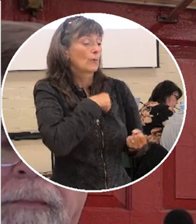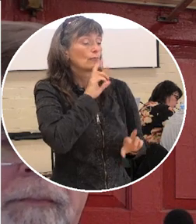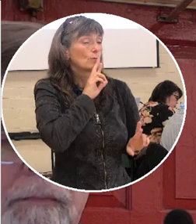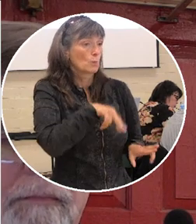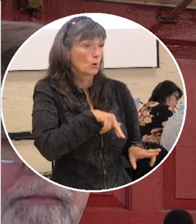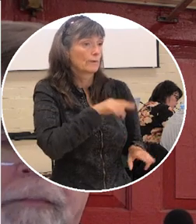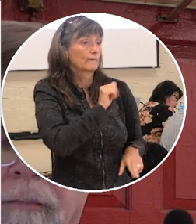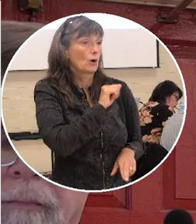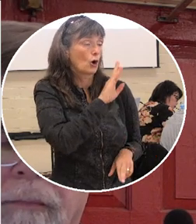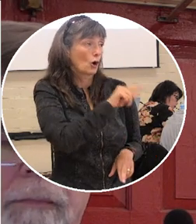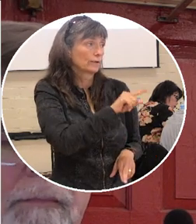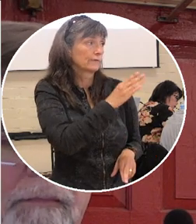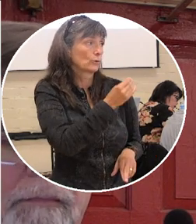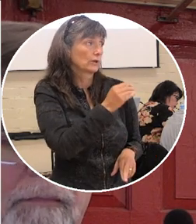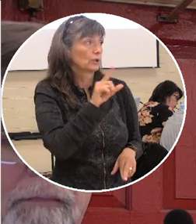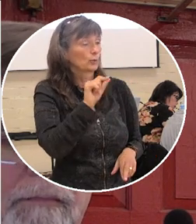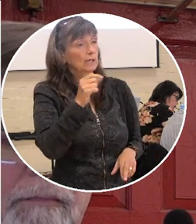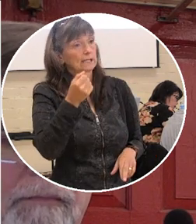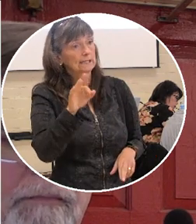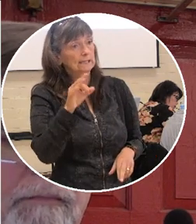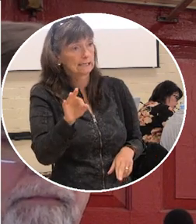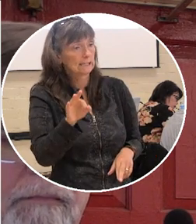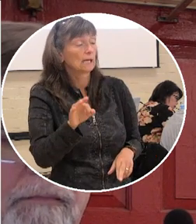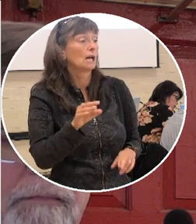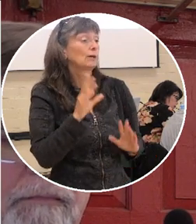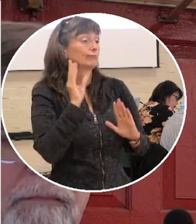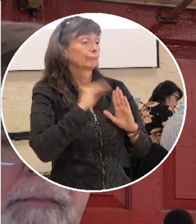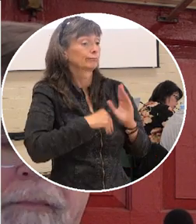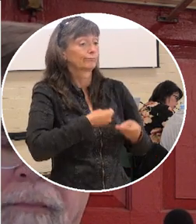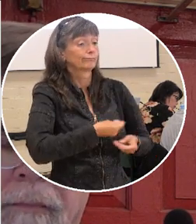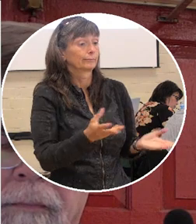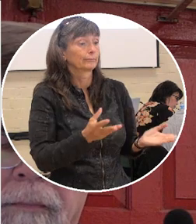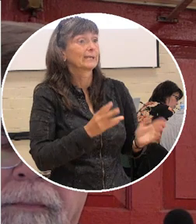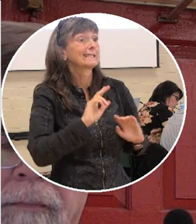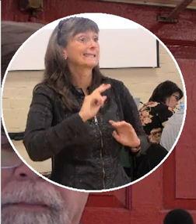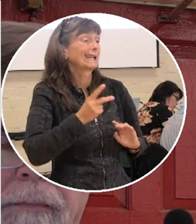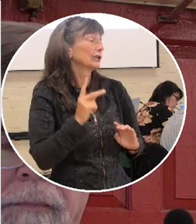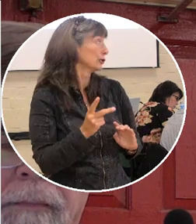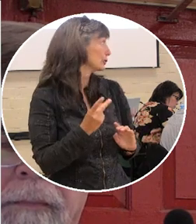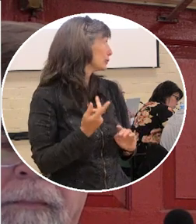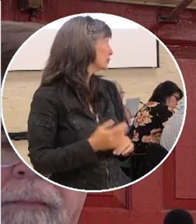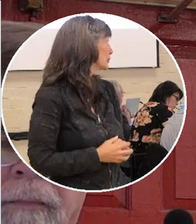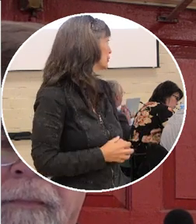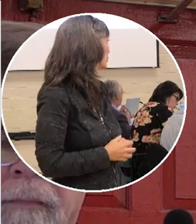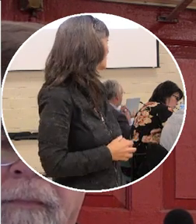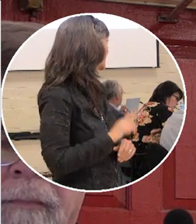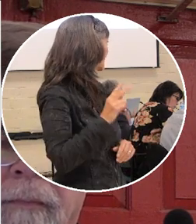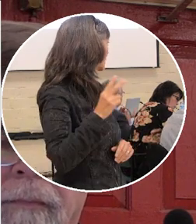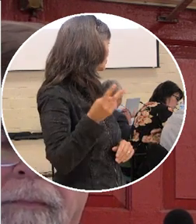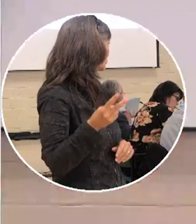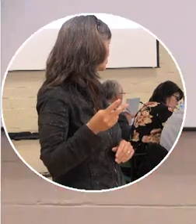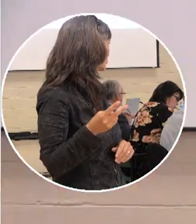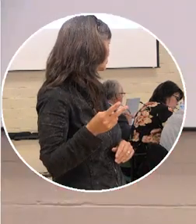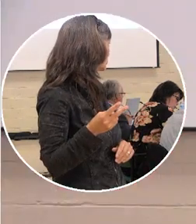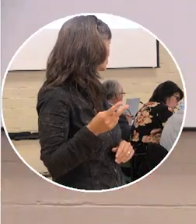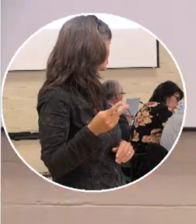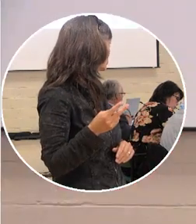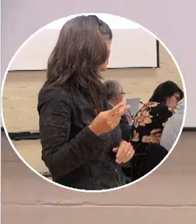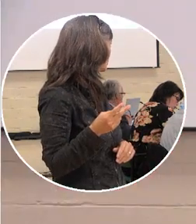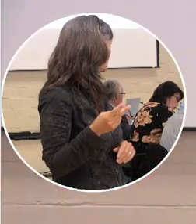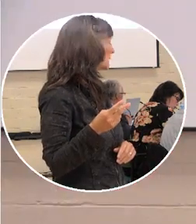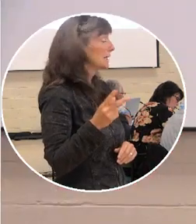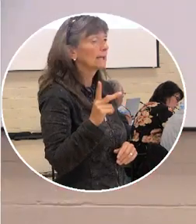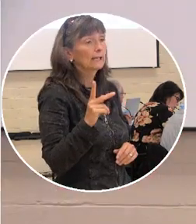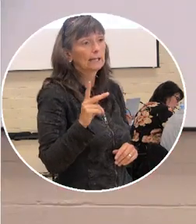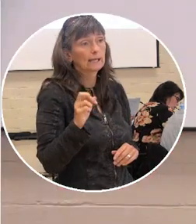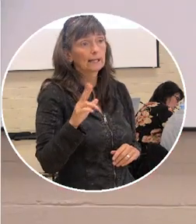August 14, 2019, as presented, begging a seconder. Do we have a seconder?